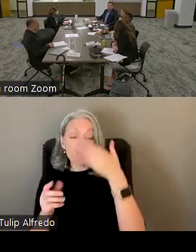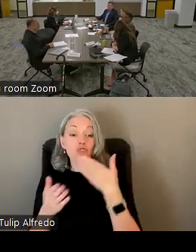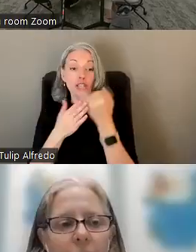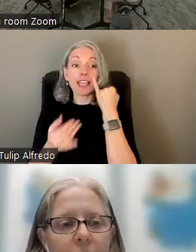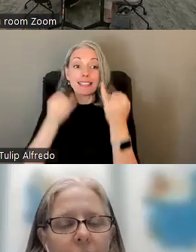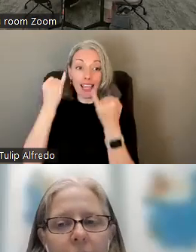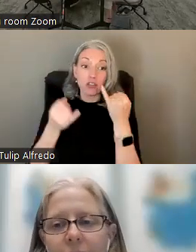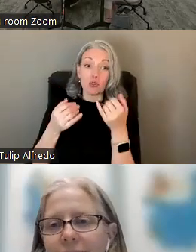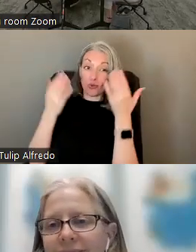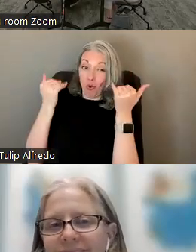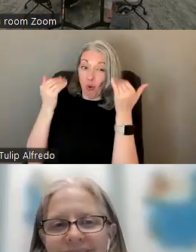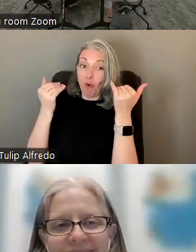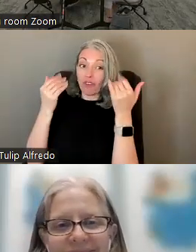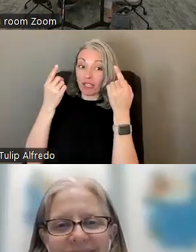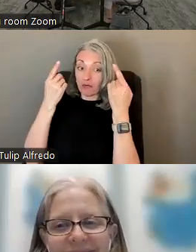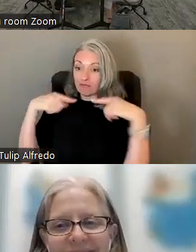That's it for me.